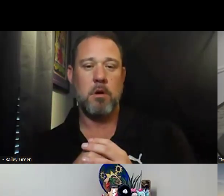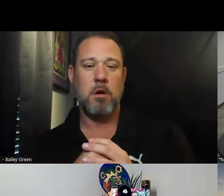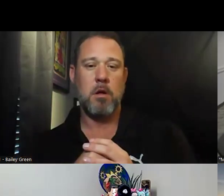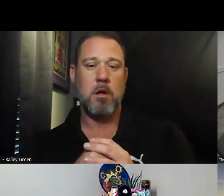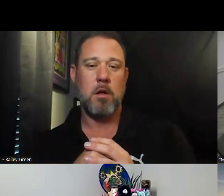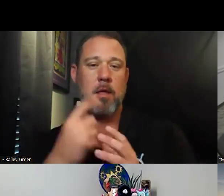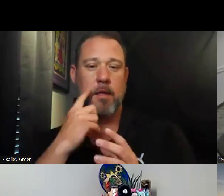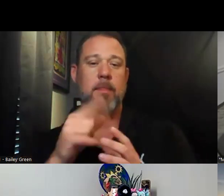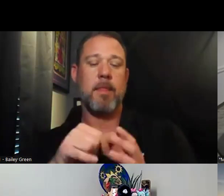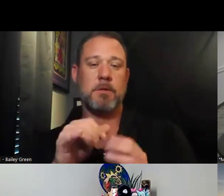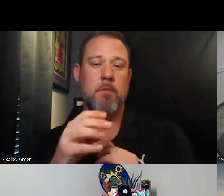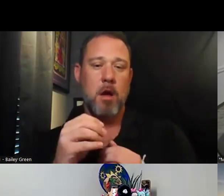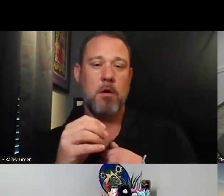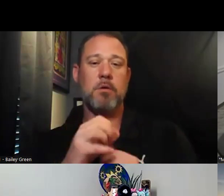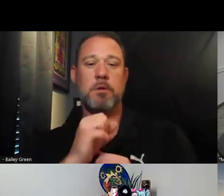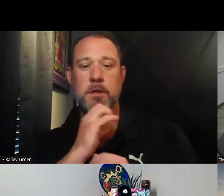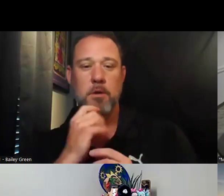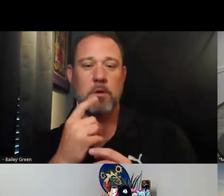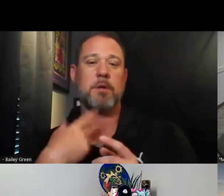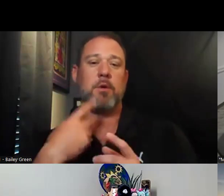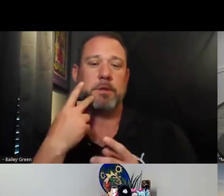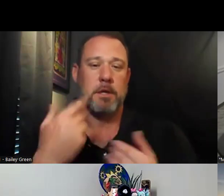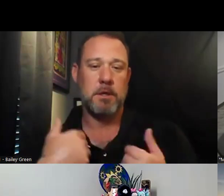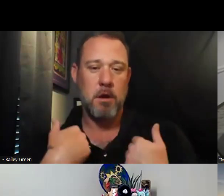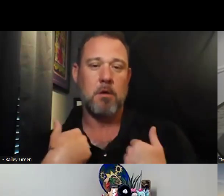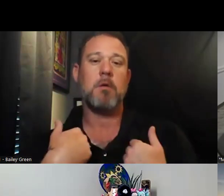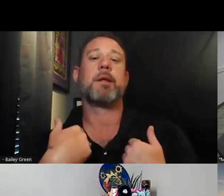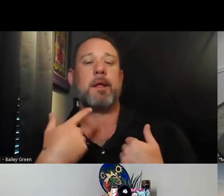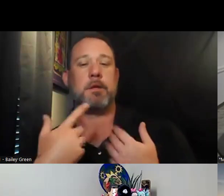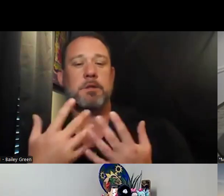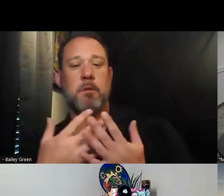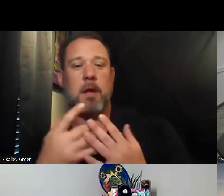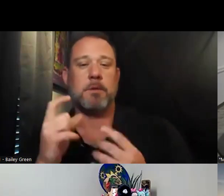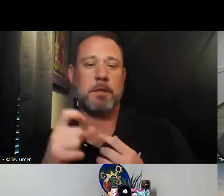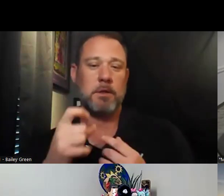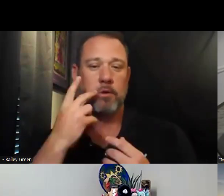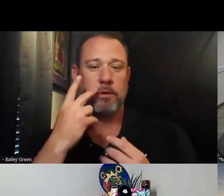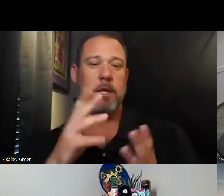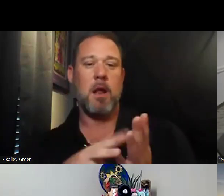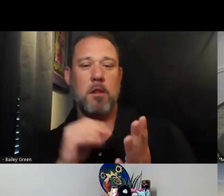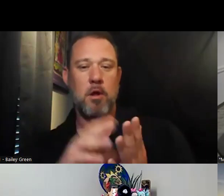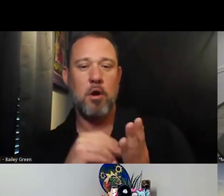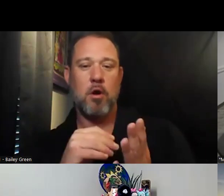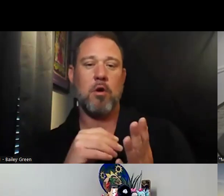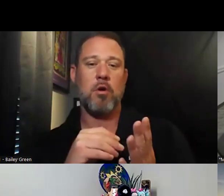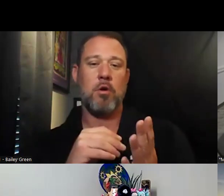to work well. Seniors enjoy seeing young people, and young people sometimes need to see and learn from and